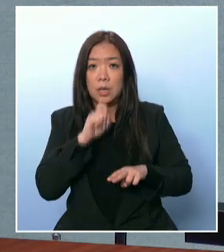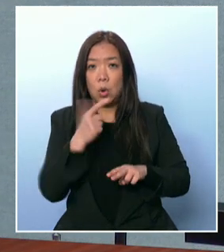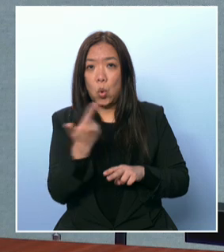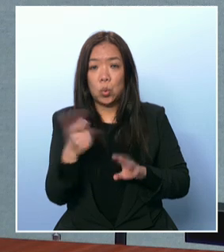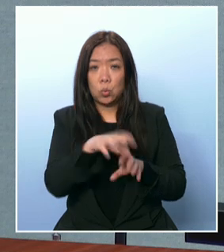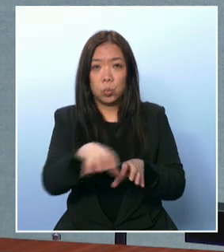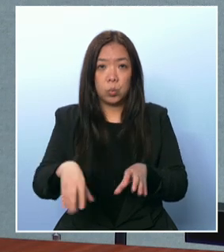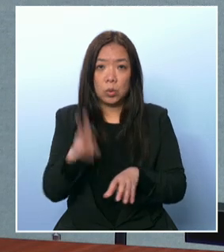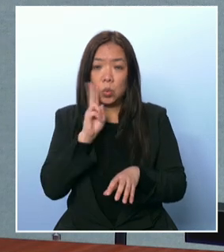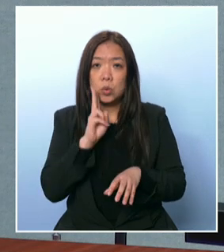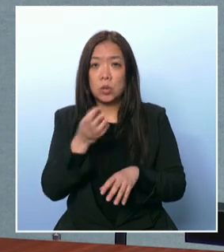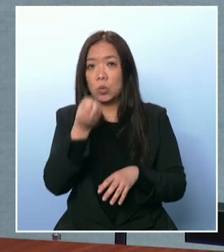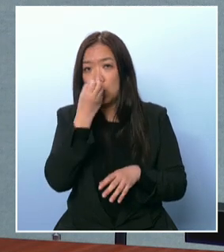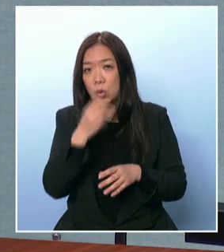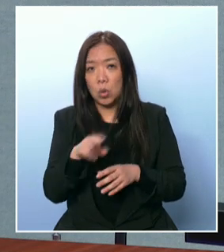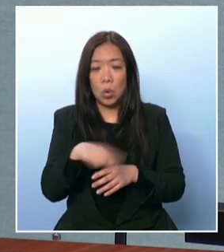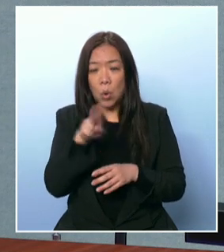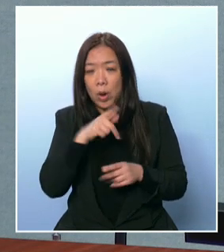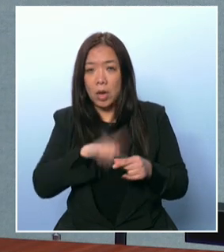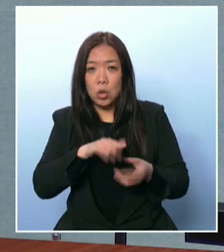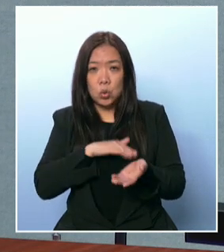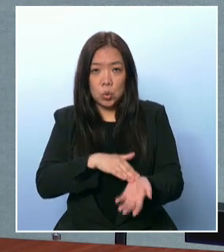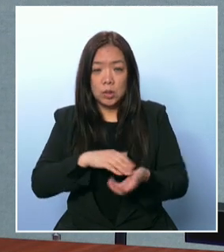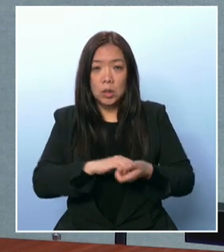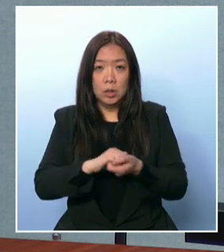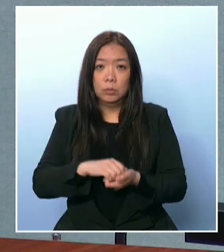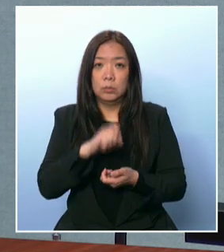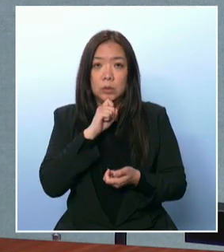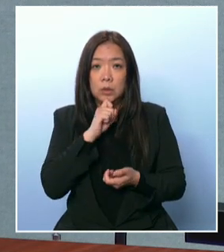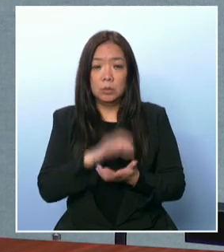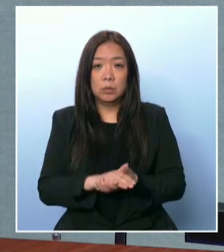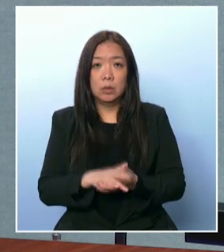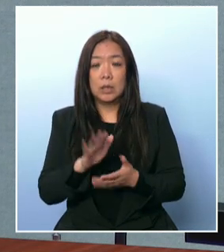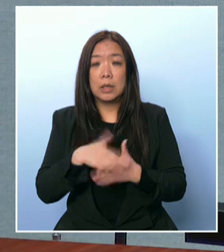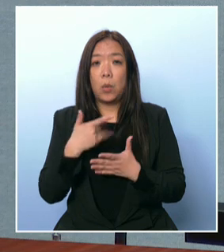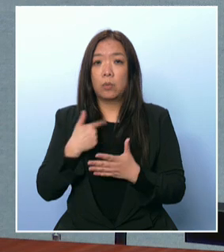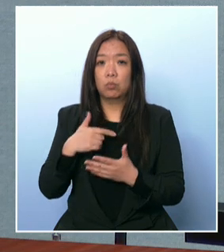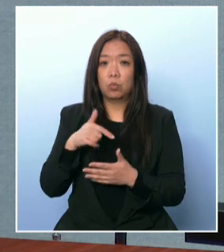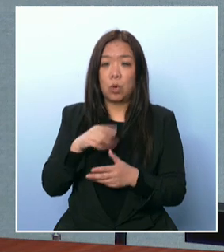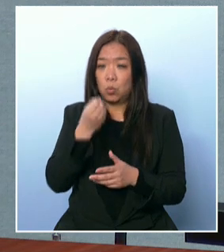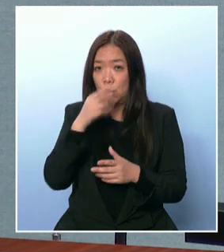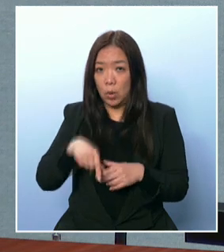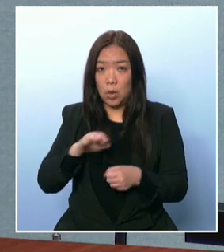innovative development of Chinese medicine, is $1 billion enough? Now, in terms of international collaboration,